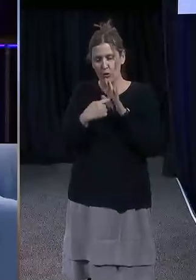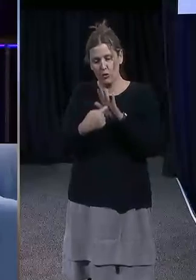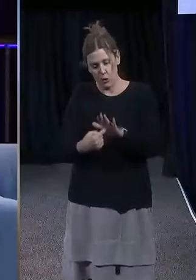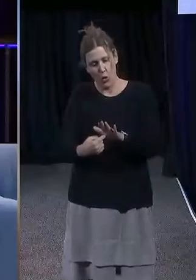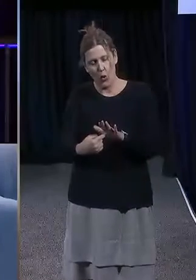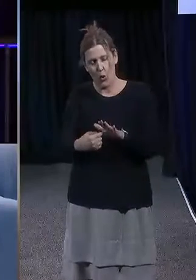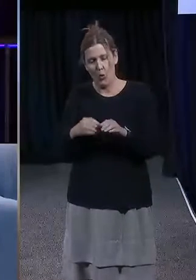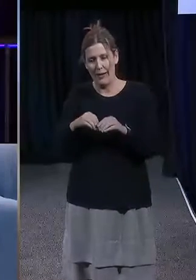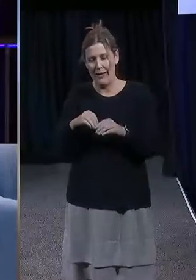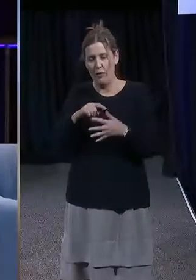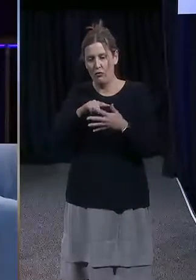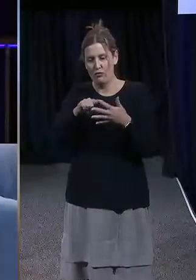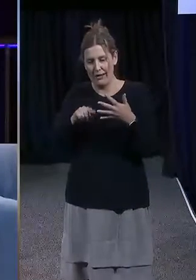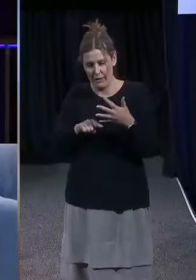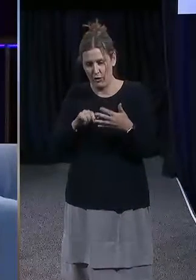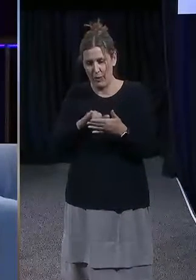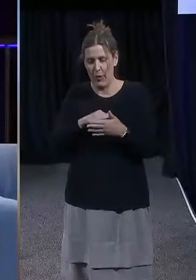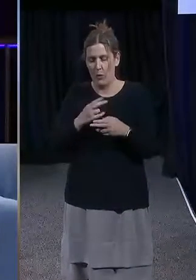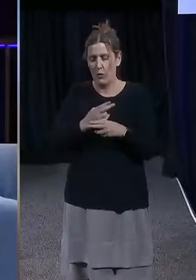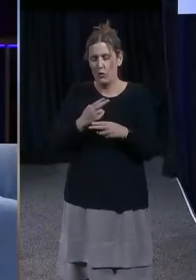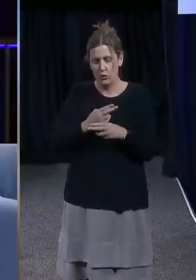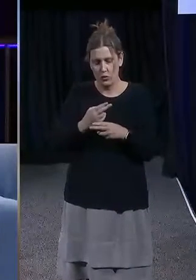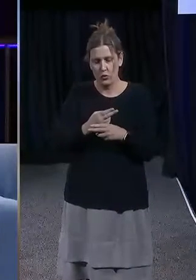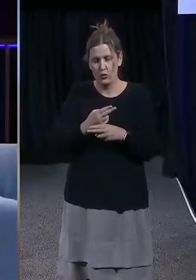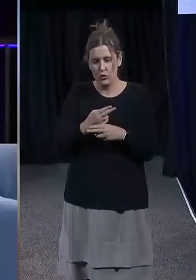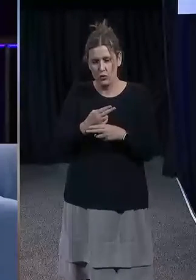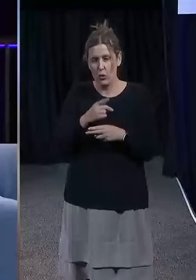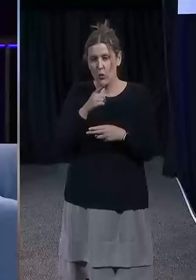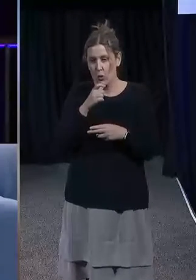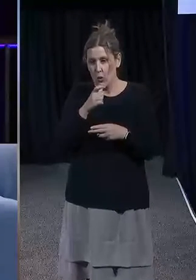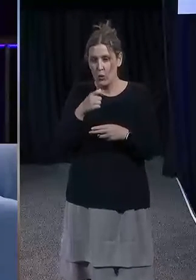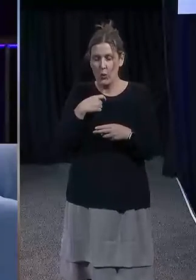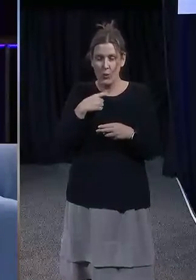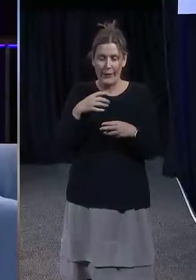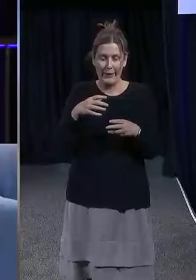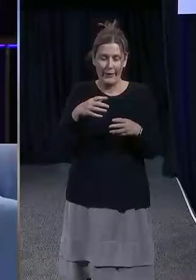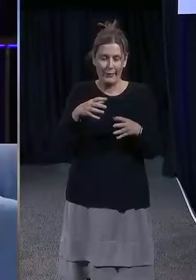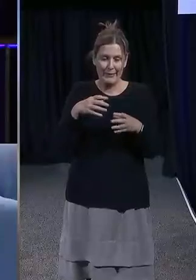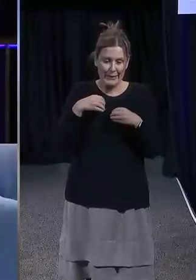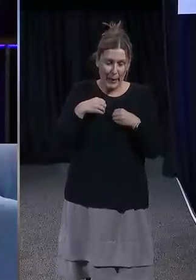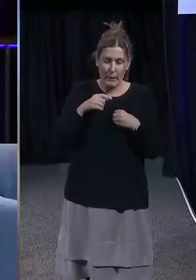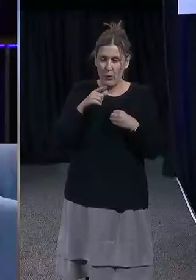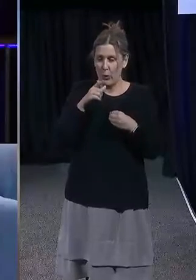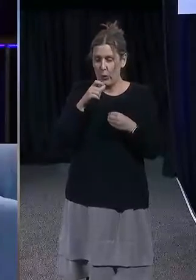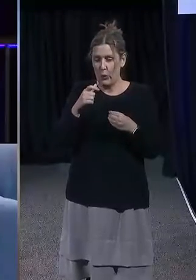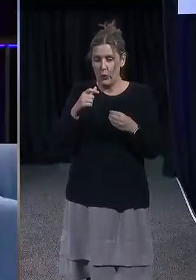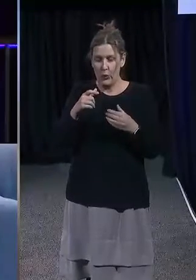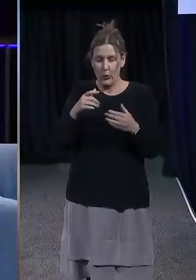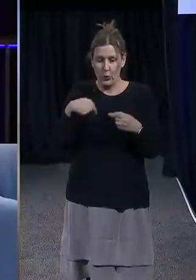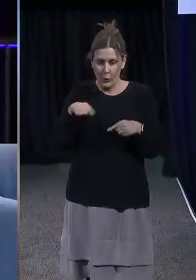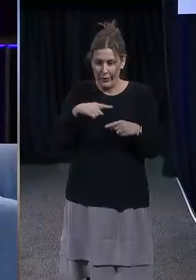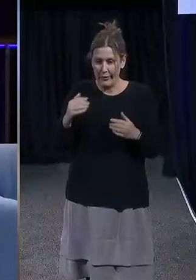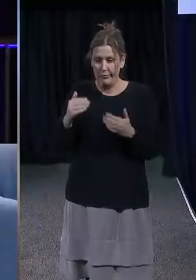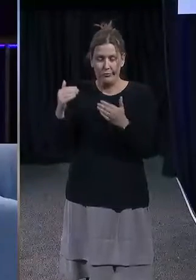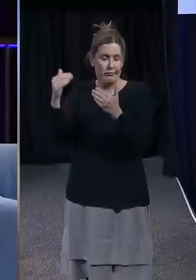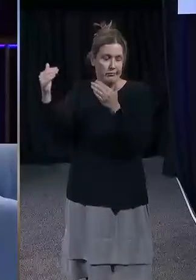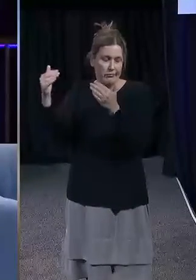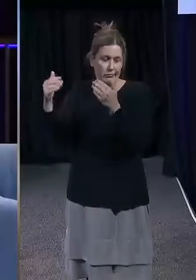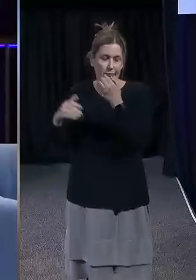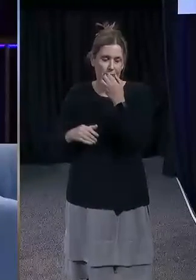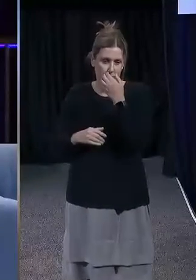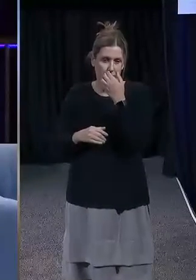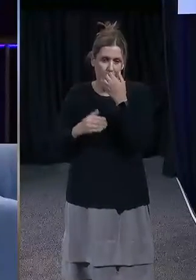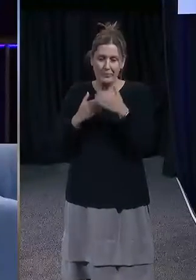of criteria that we use in terms of who we admit and how we advance individuals. So a